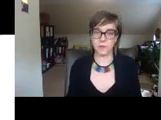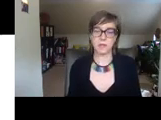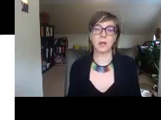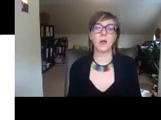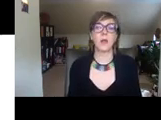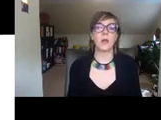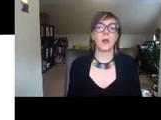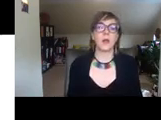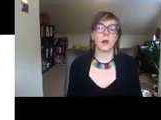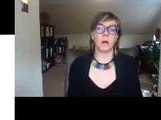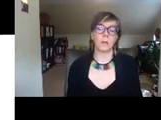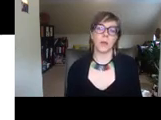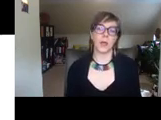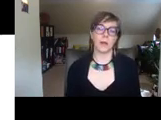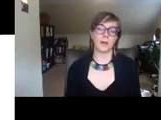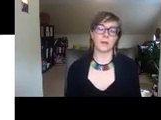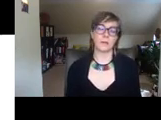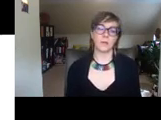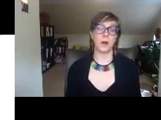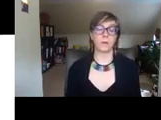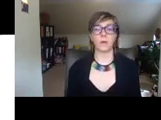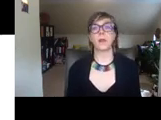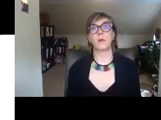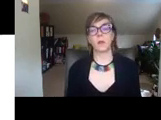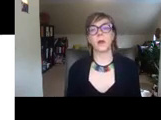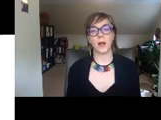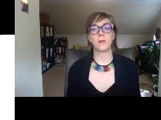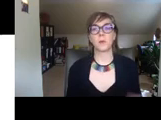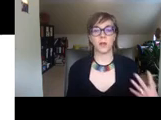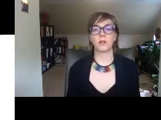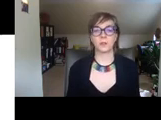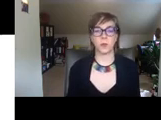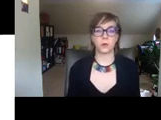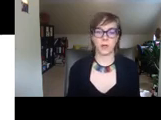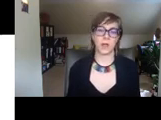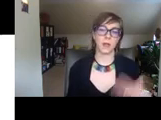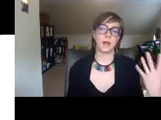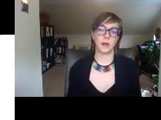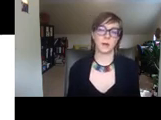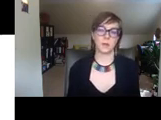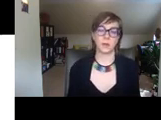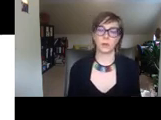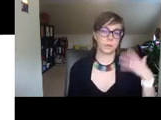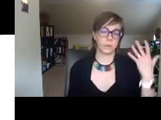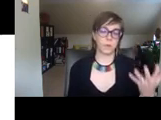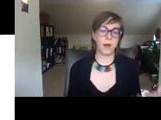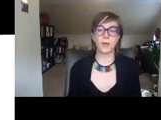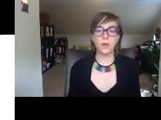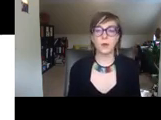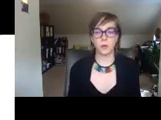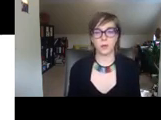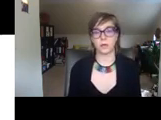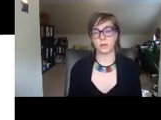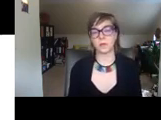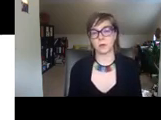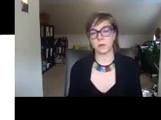of Zoom fatigue, and I've been working on Zoom all day, and now, I really